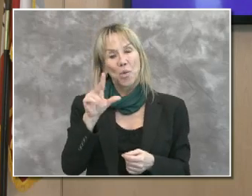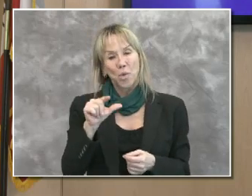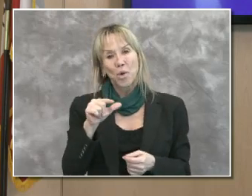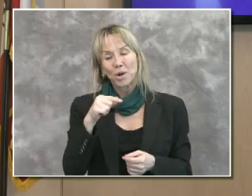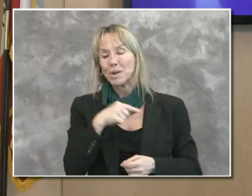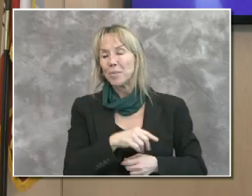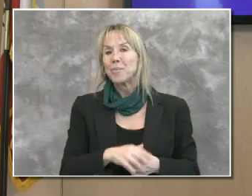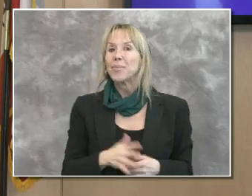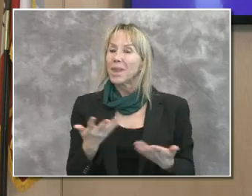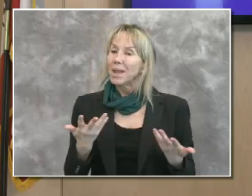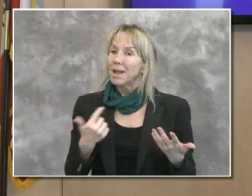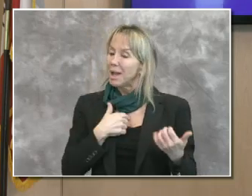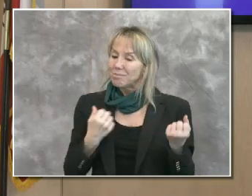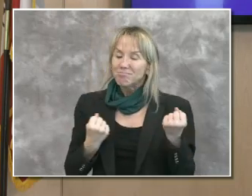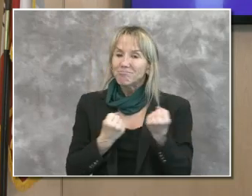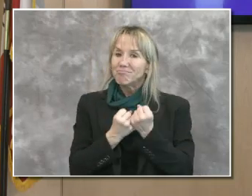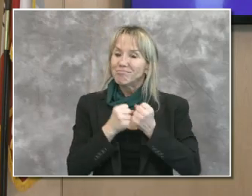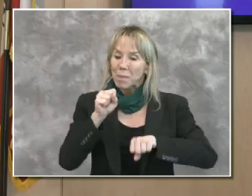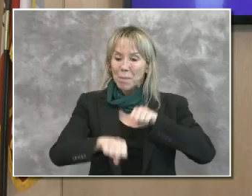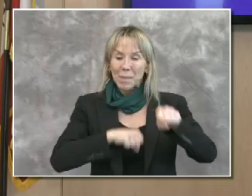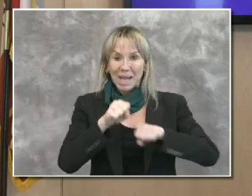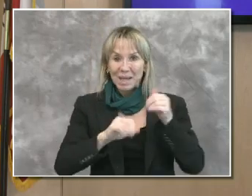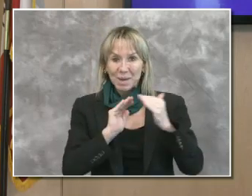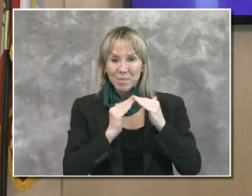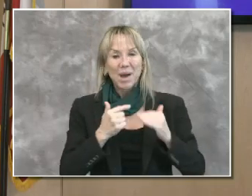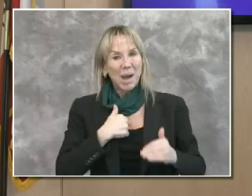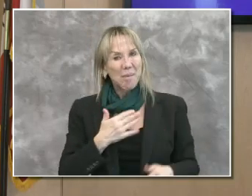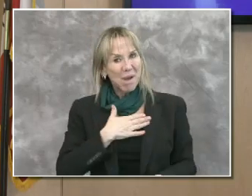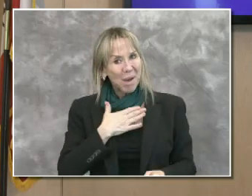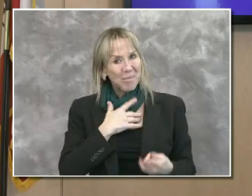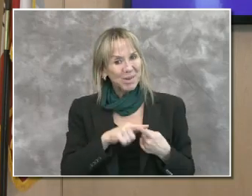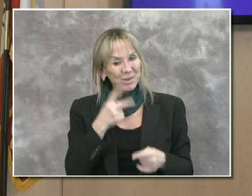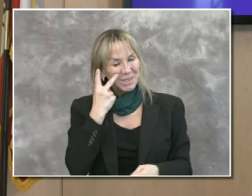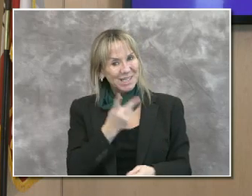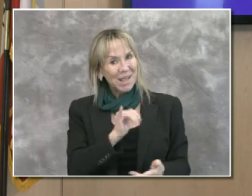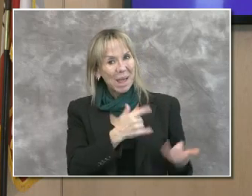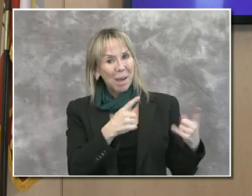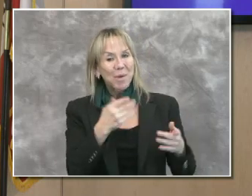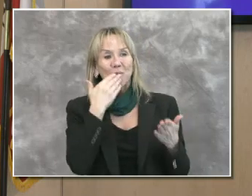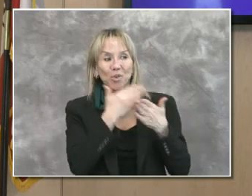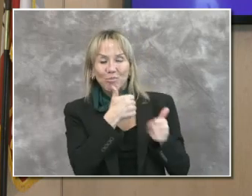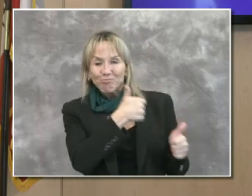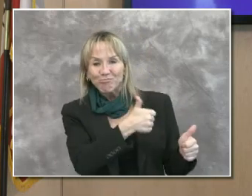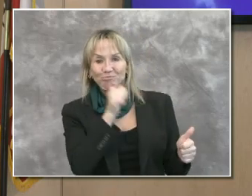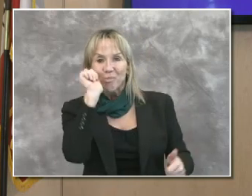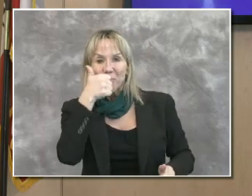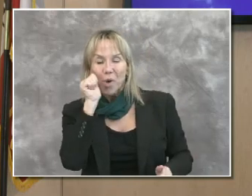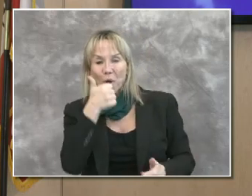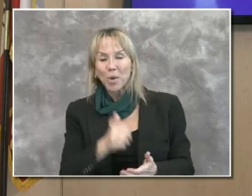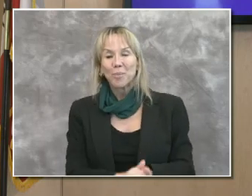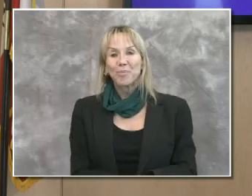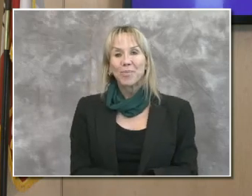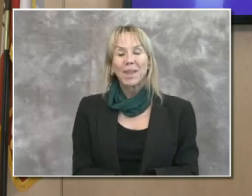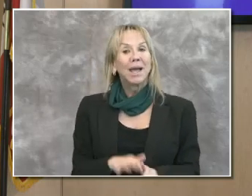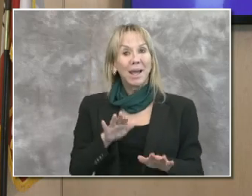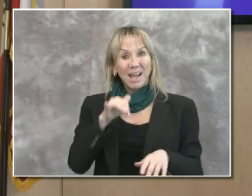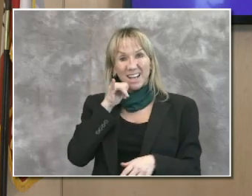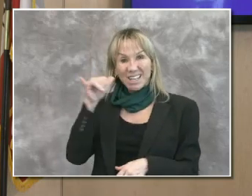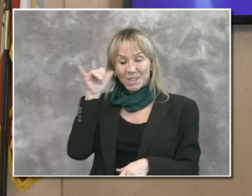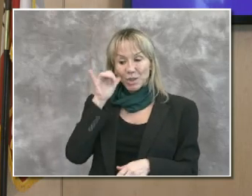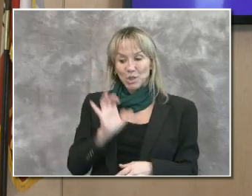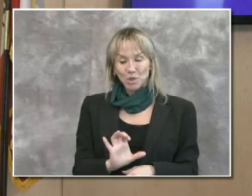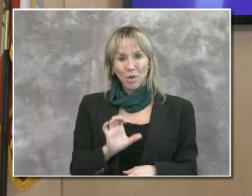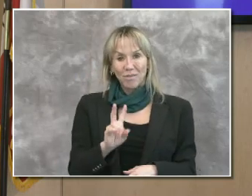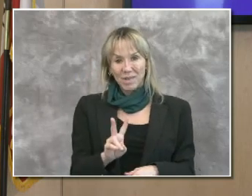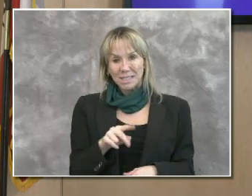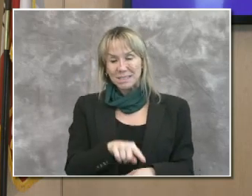of the bicycling community, I'm very pleased to see this happening, so good luck tomorrow. And in Chula Vista yesterday, medical staff